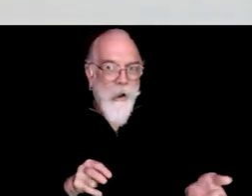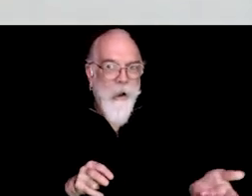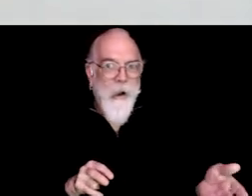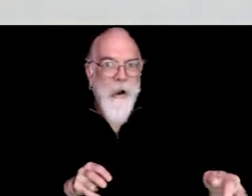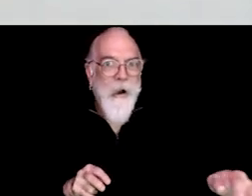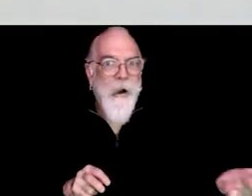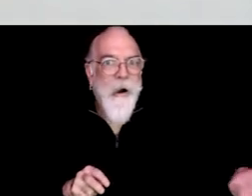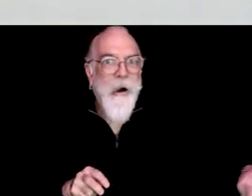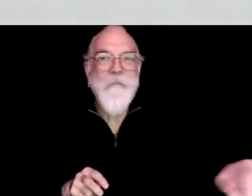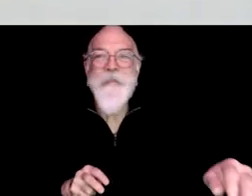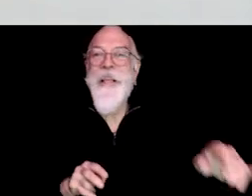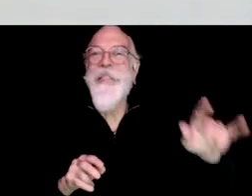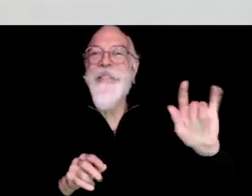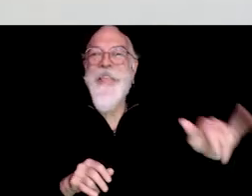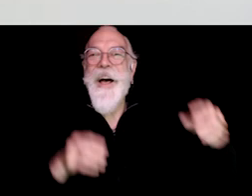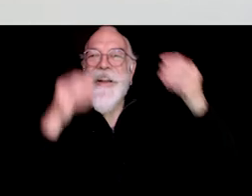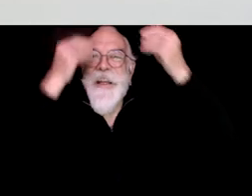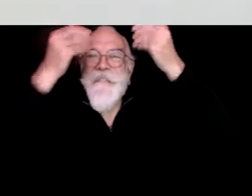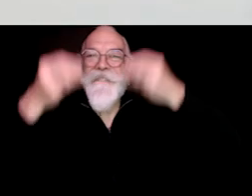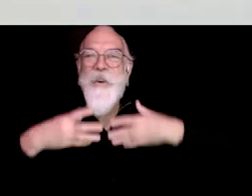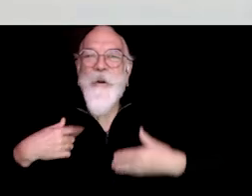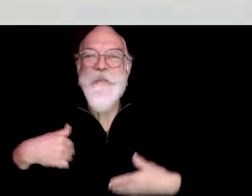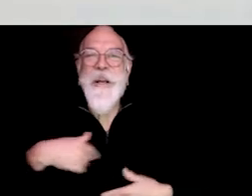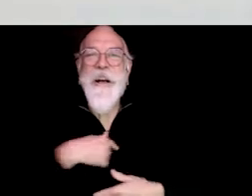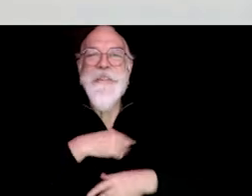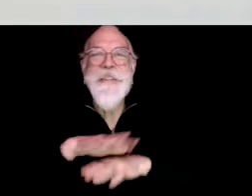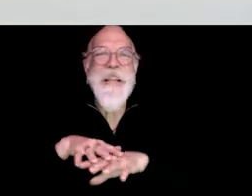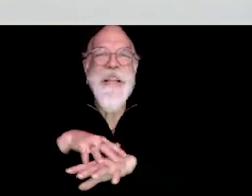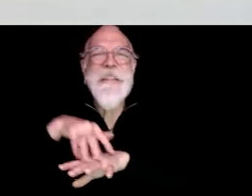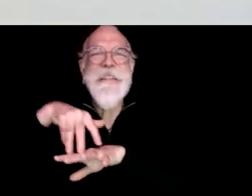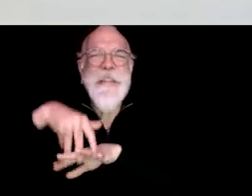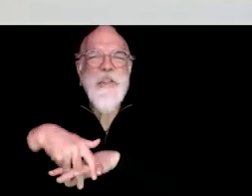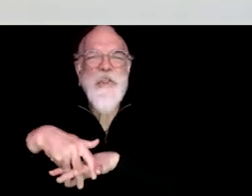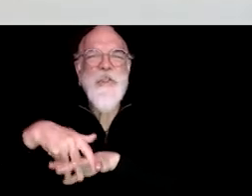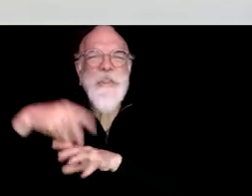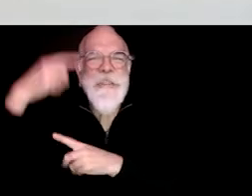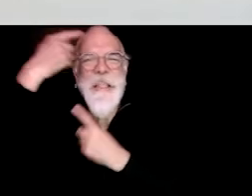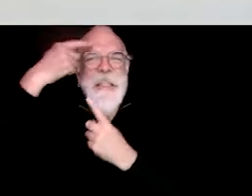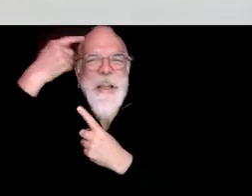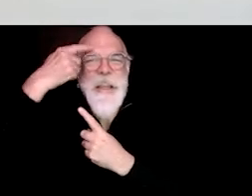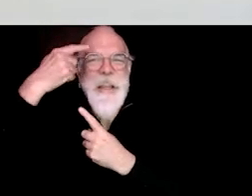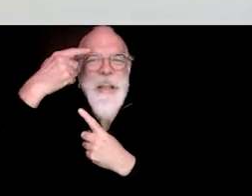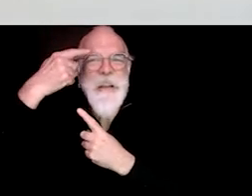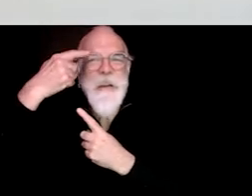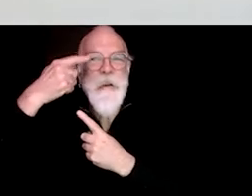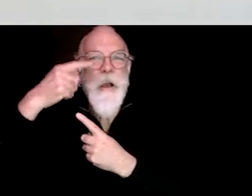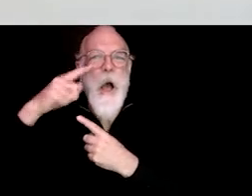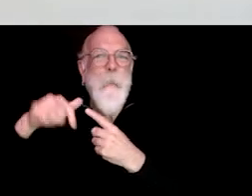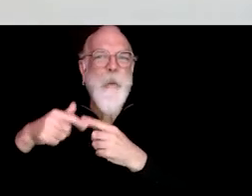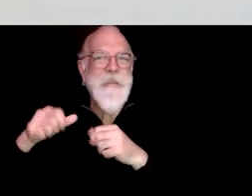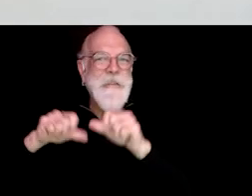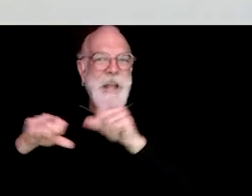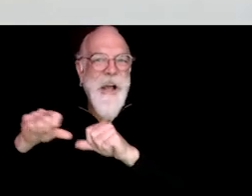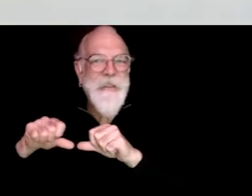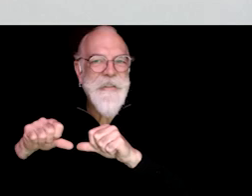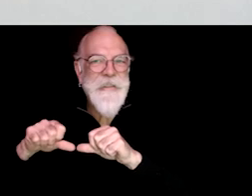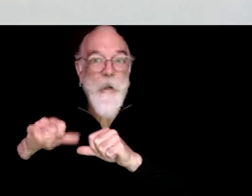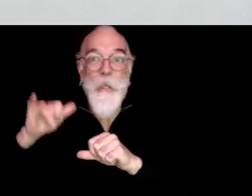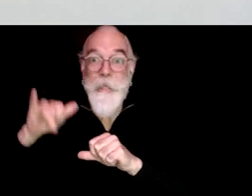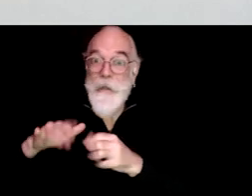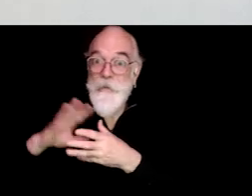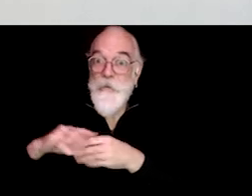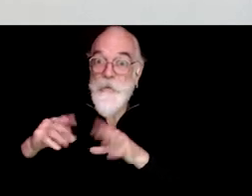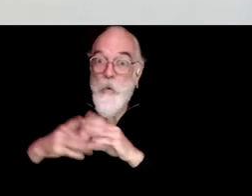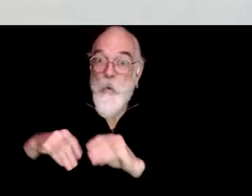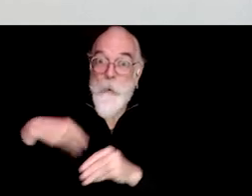informs Indigenous ways of knowing, right? Indigenous ways of science, right? and it gets passed down. And